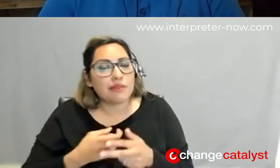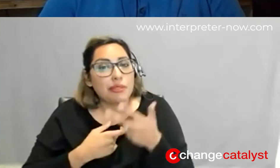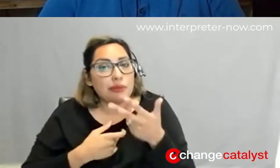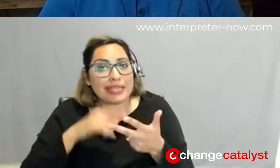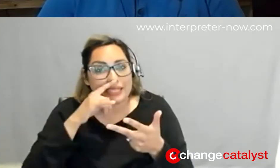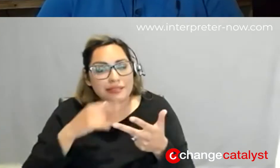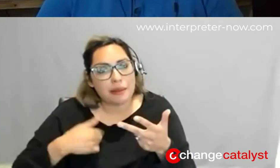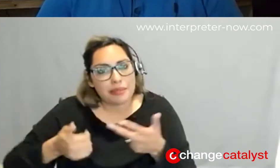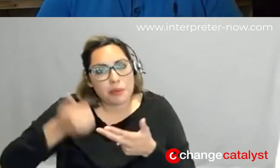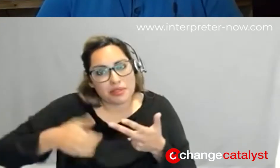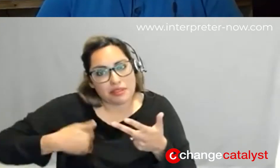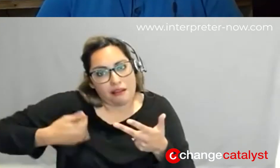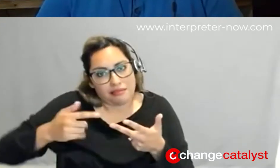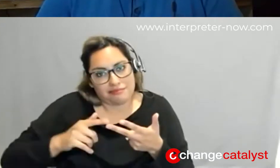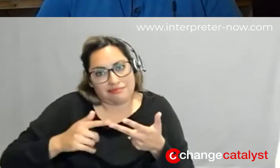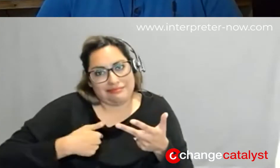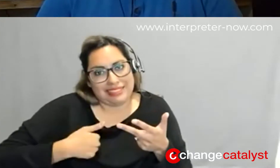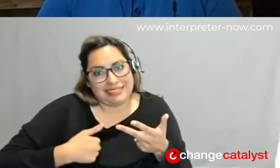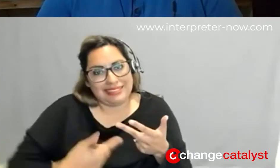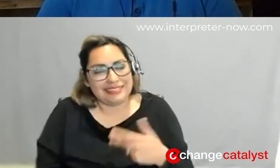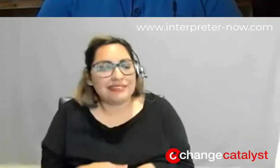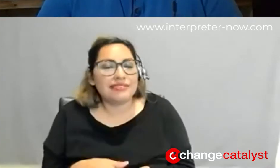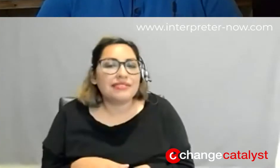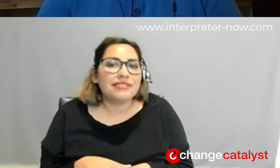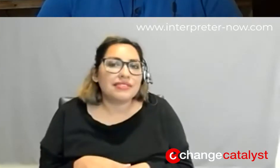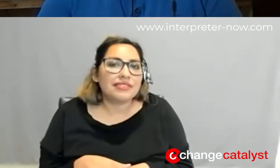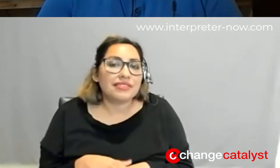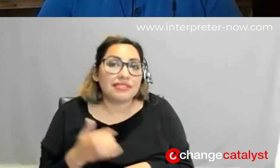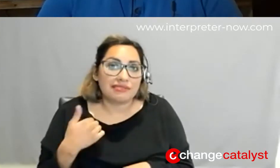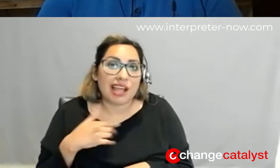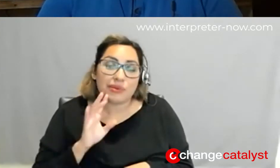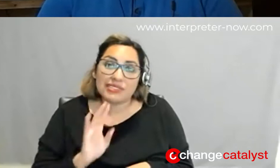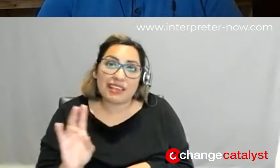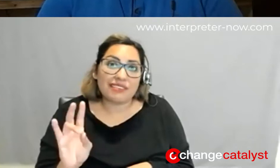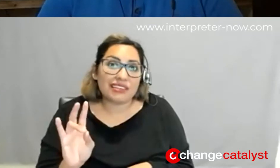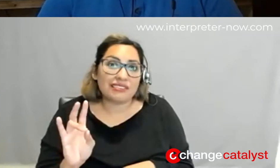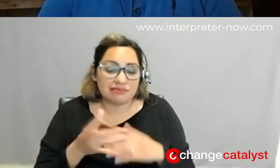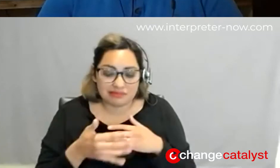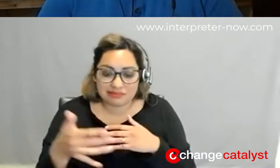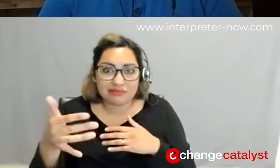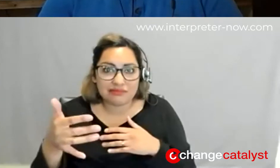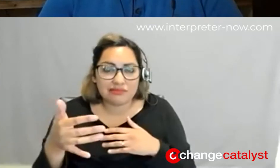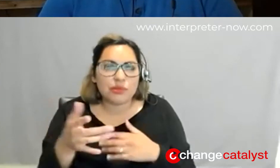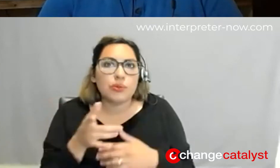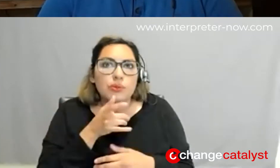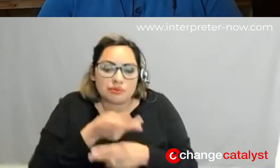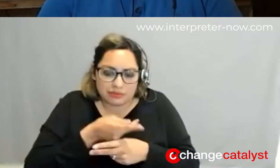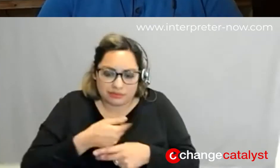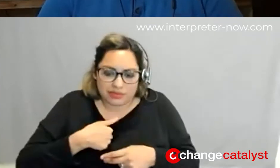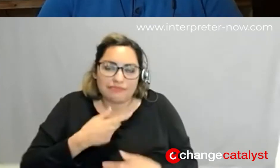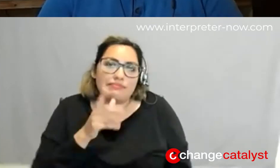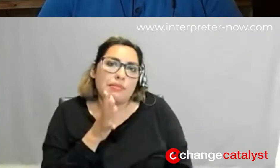the baby. And, so from when I was 7 onward, it was just my mom raising us.